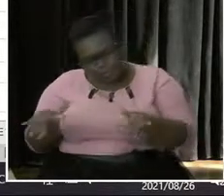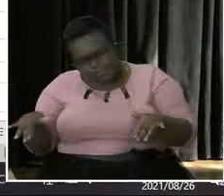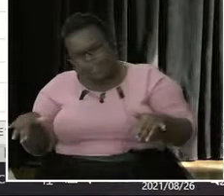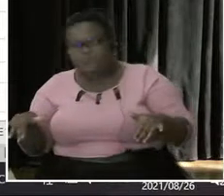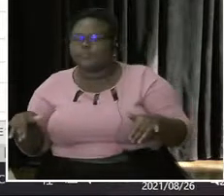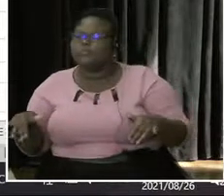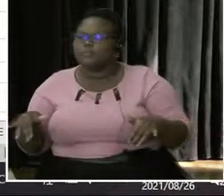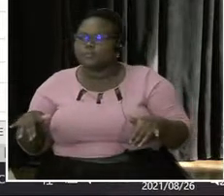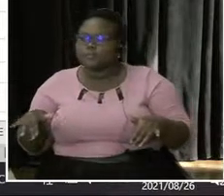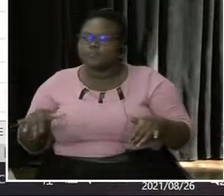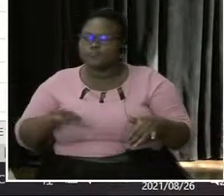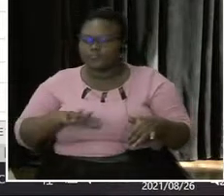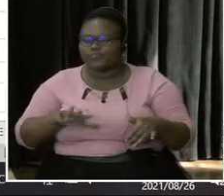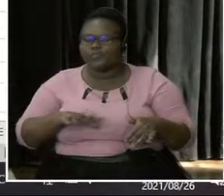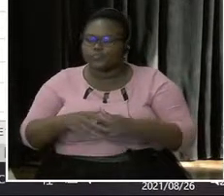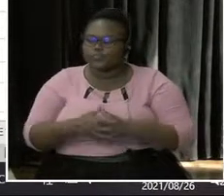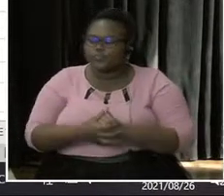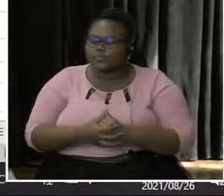You're abstaining.